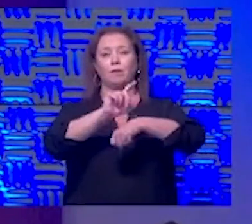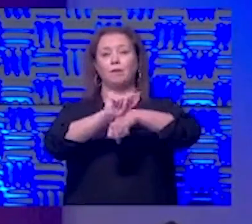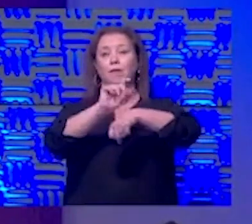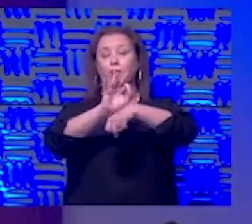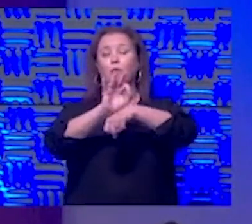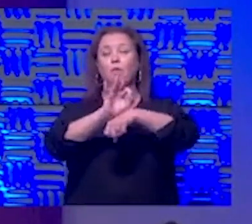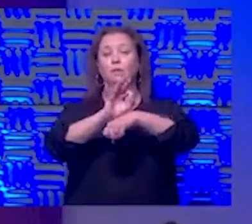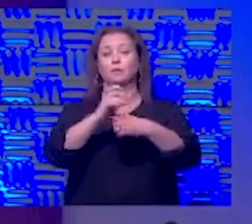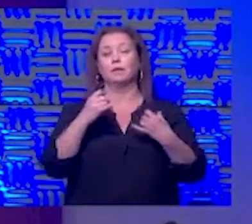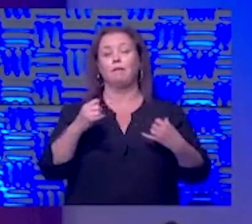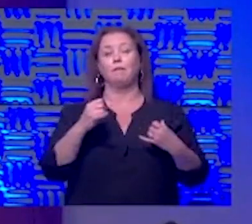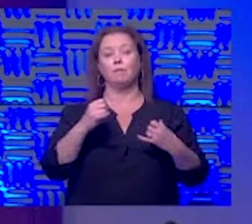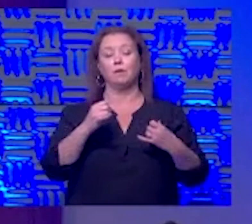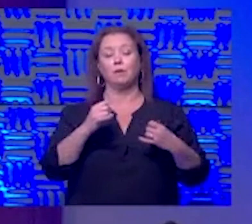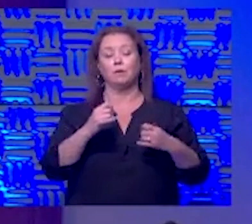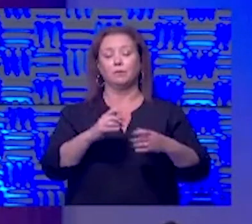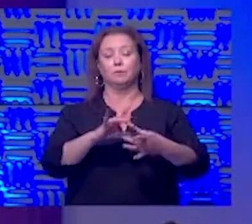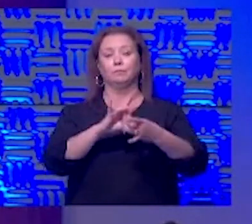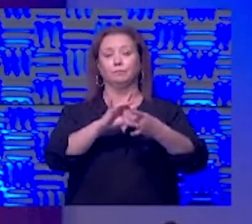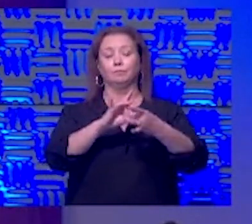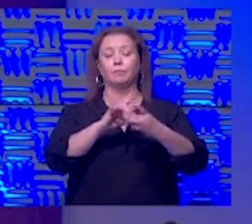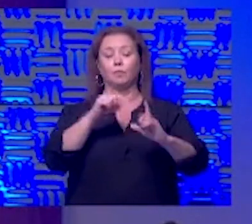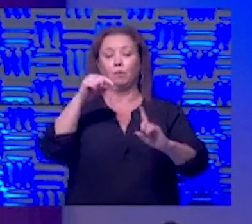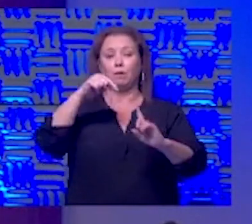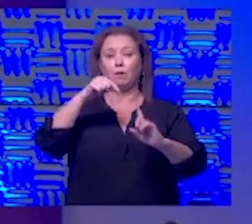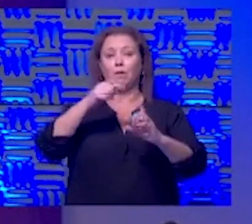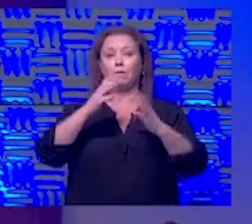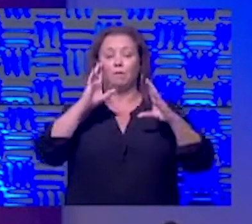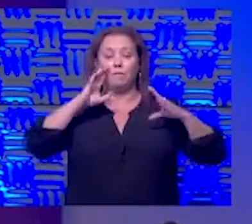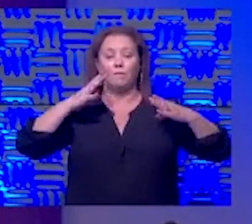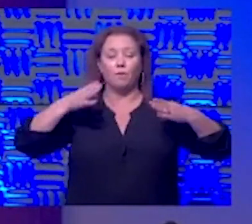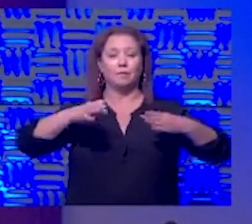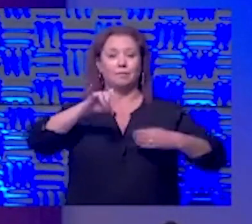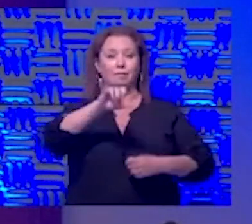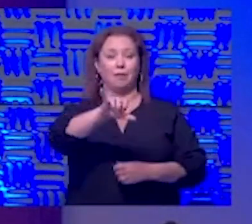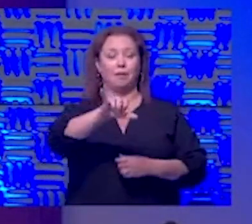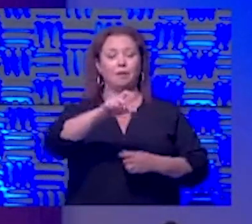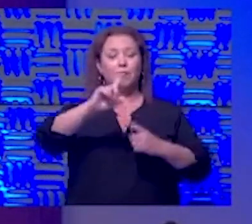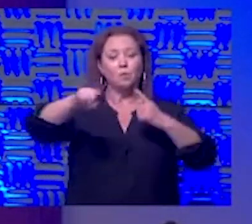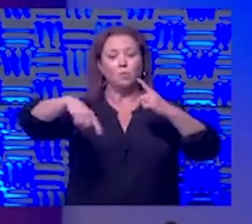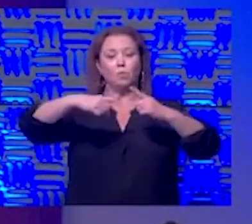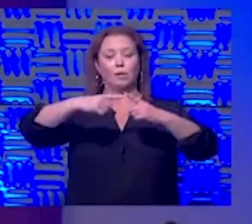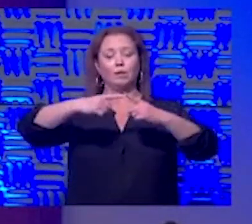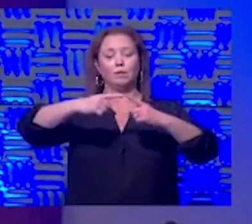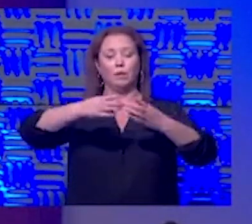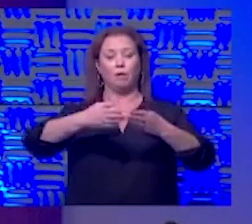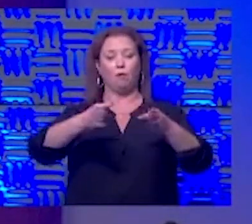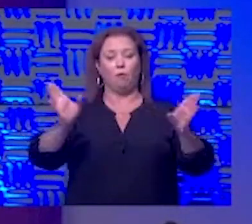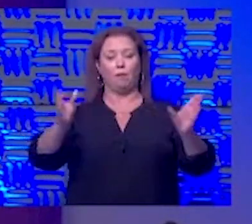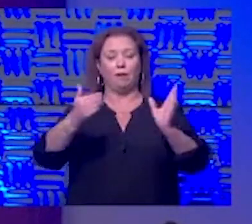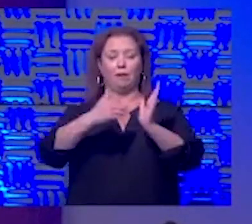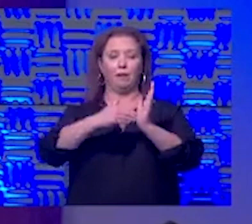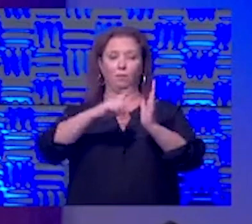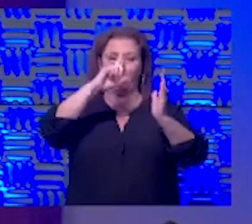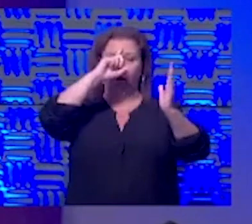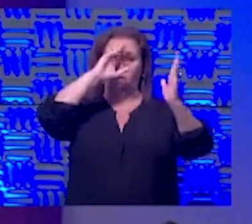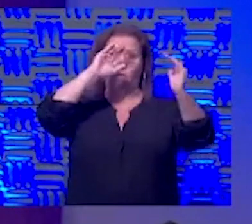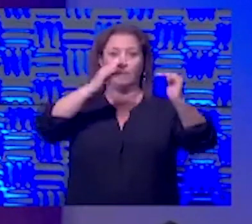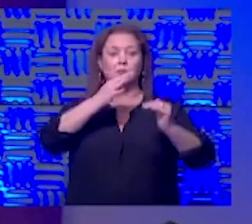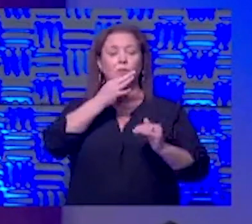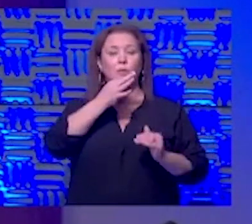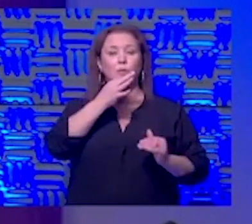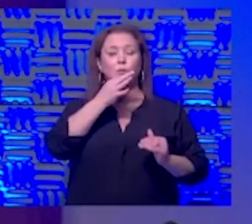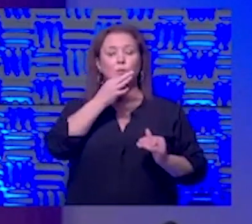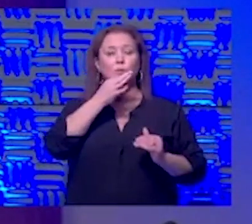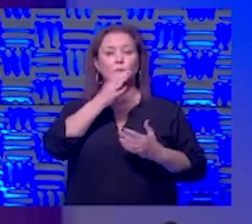force on these things, and that's one of the items we've talked about as when we are reopening, which we hope is very, very soon